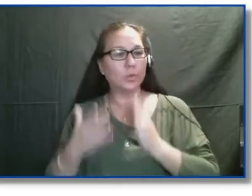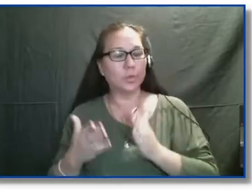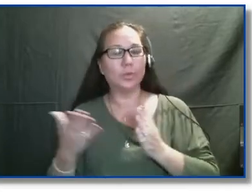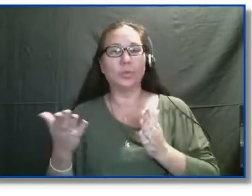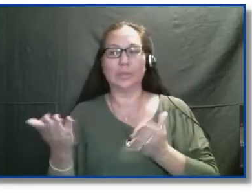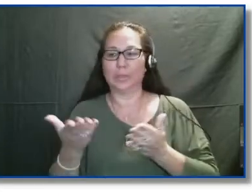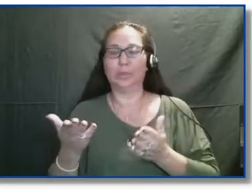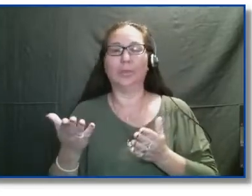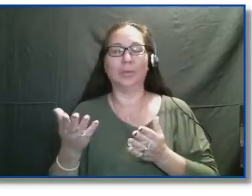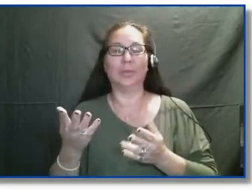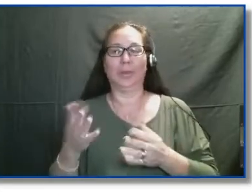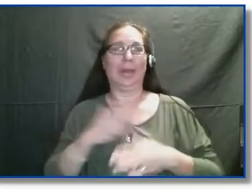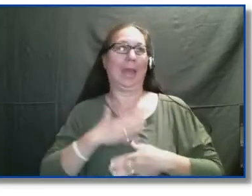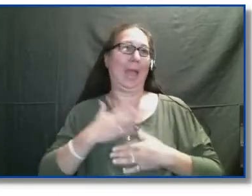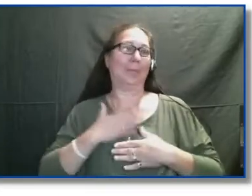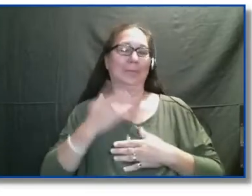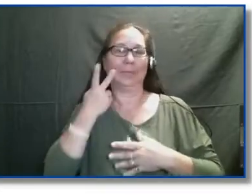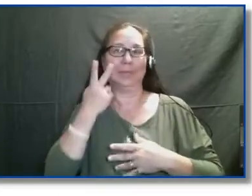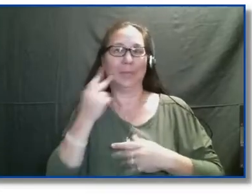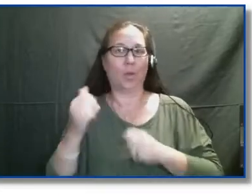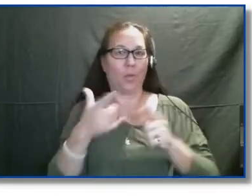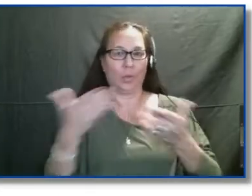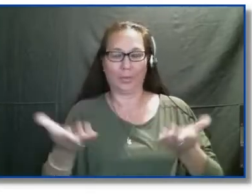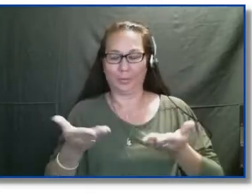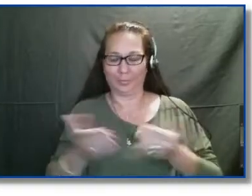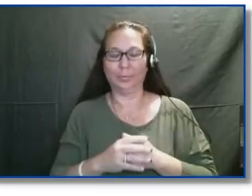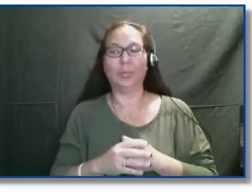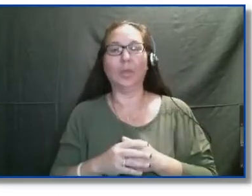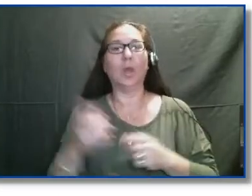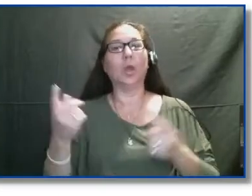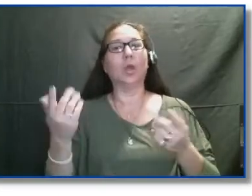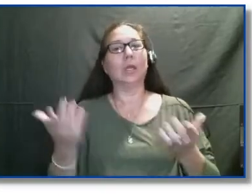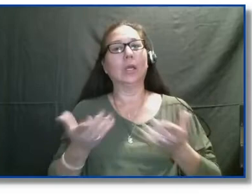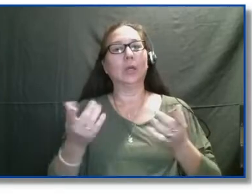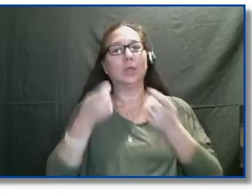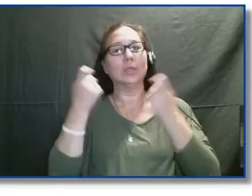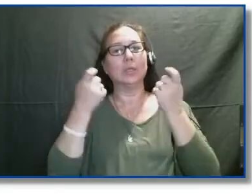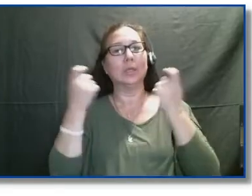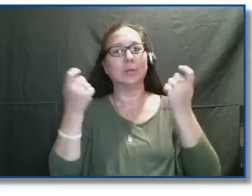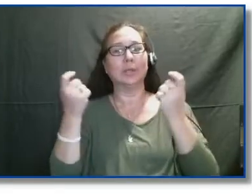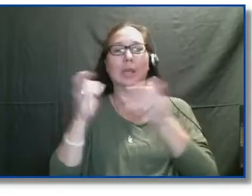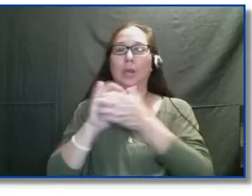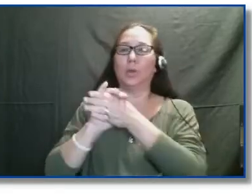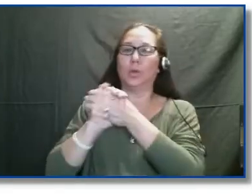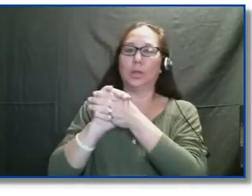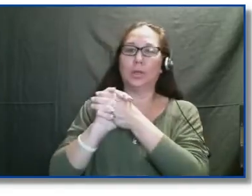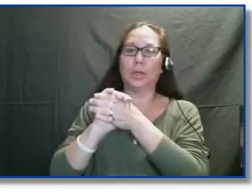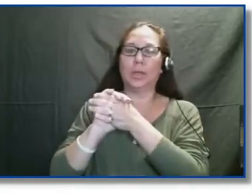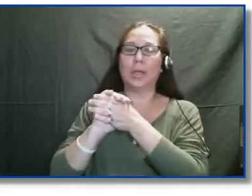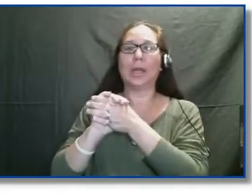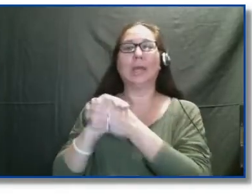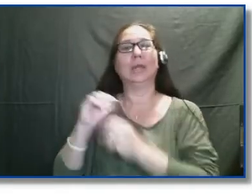see everyone here. And tonight, we're here to celebrate and to congratulate Agnieszka.